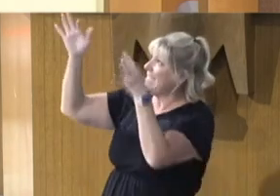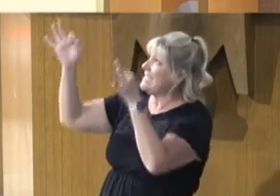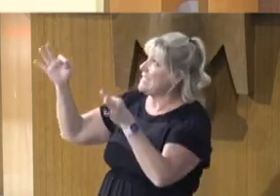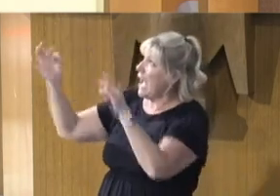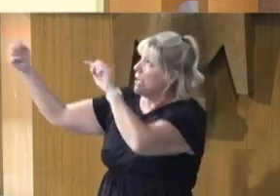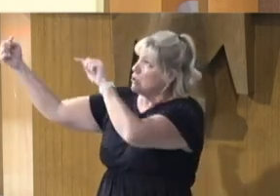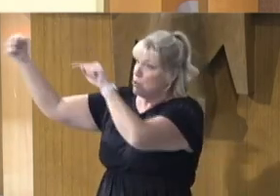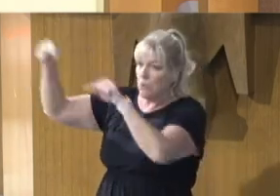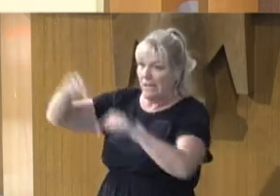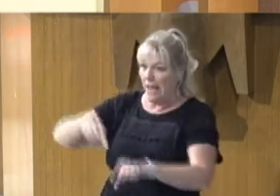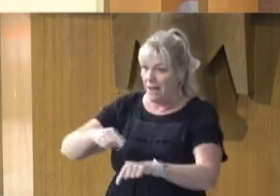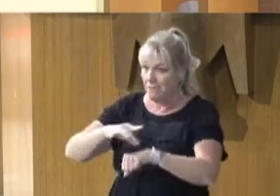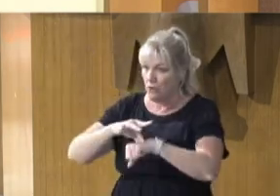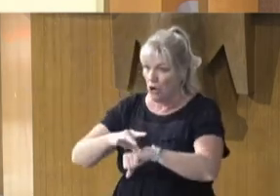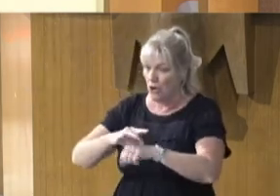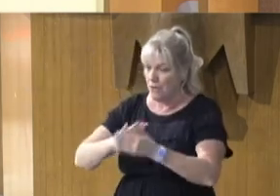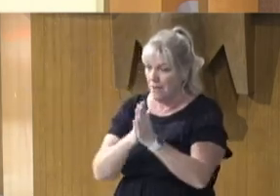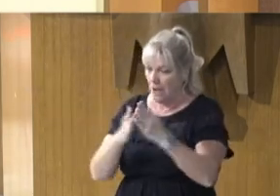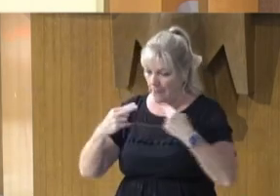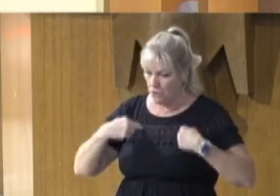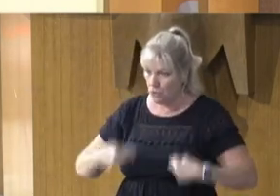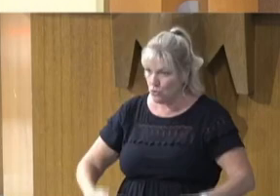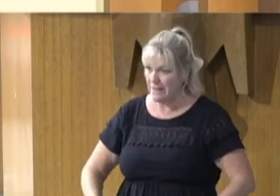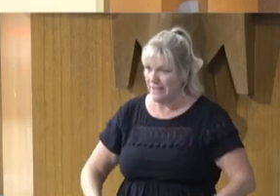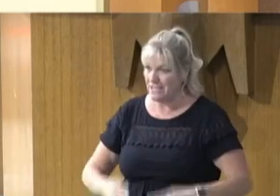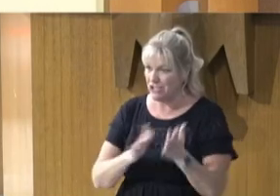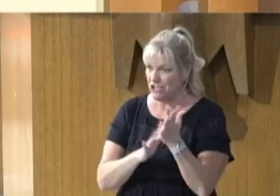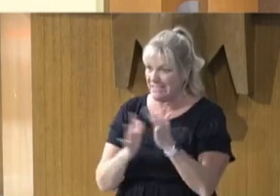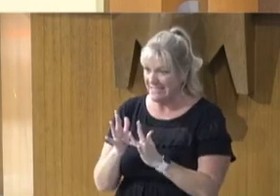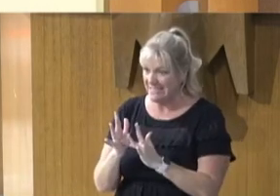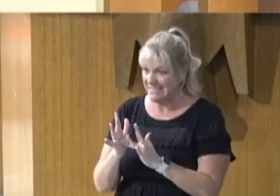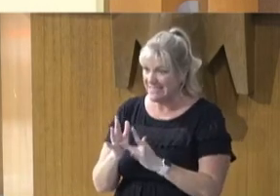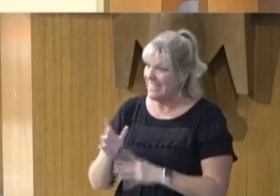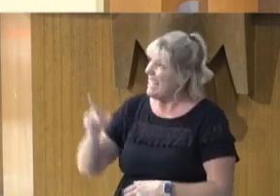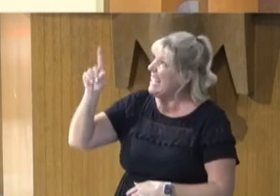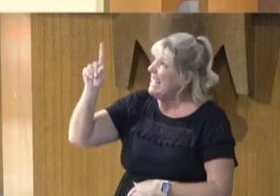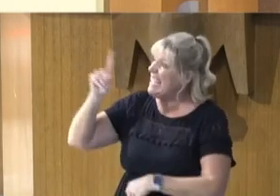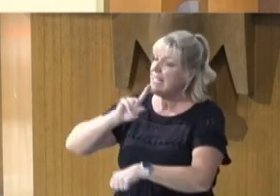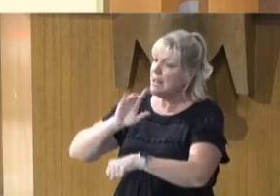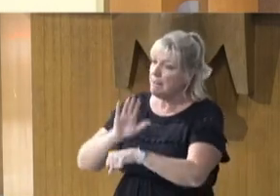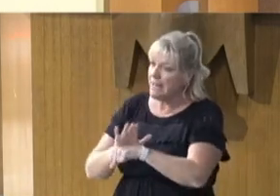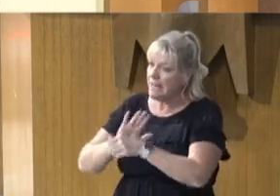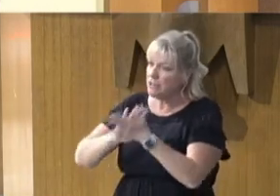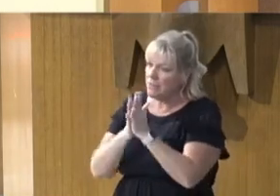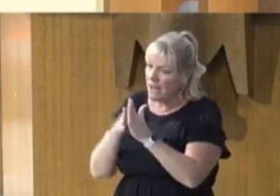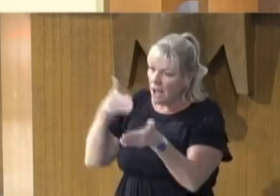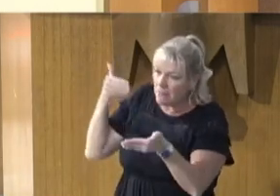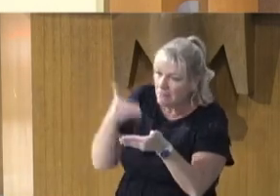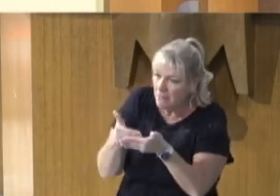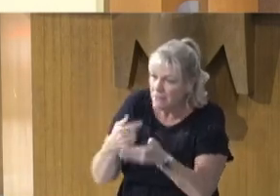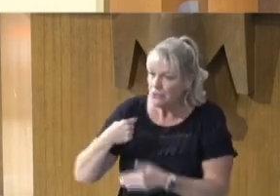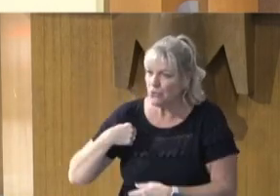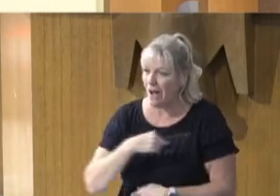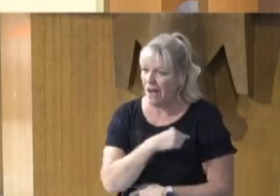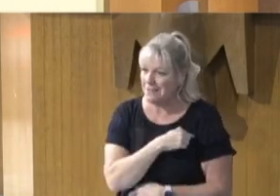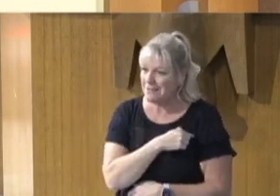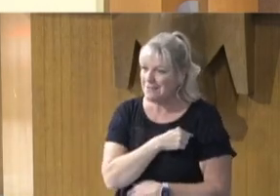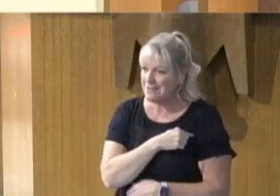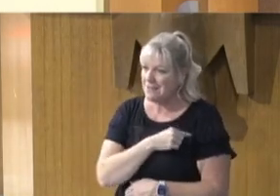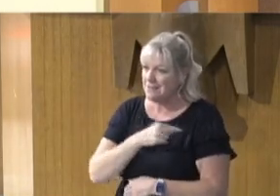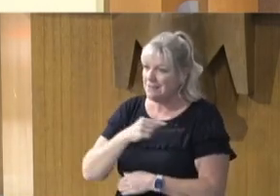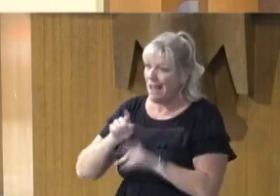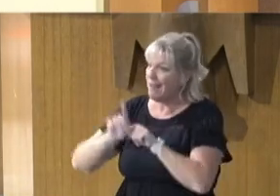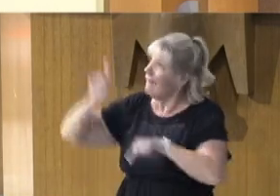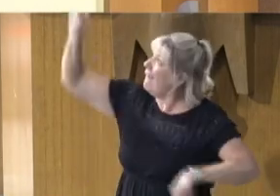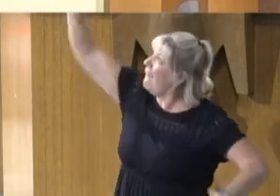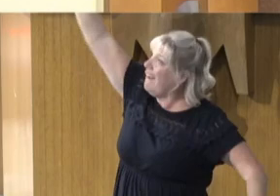exactly this, a commitment to closeness, a determination to close the distance between us.